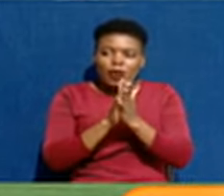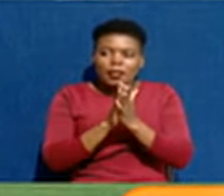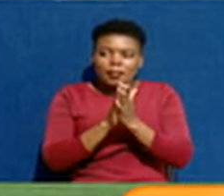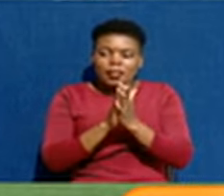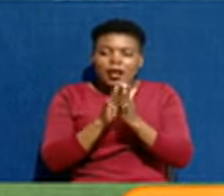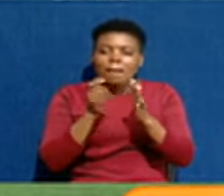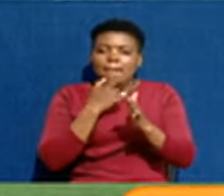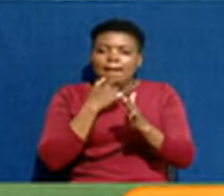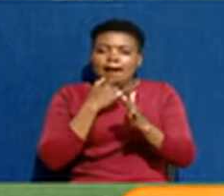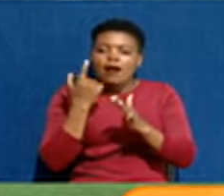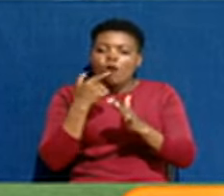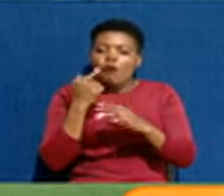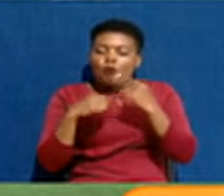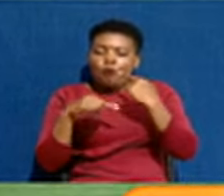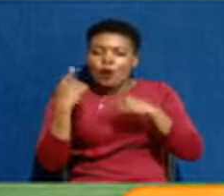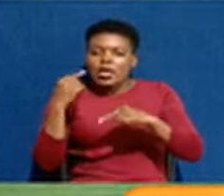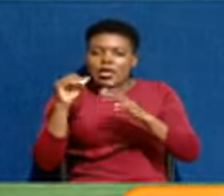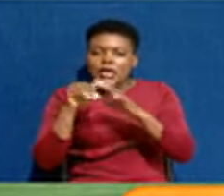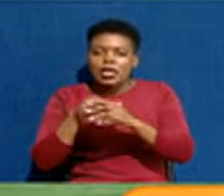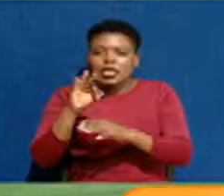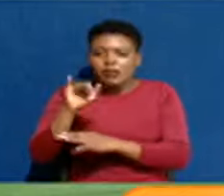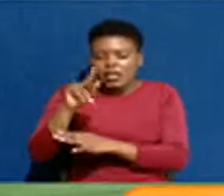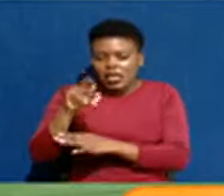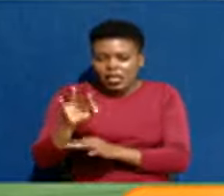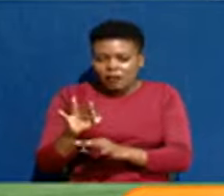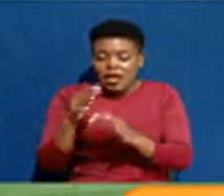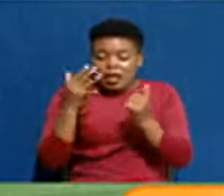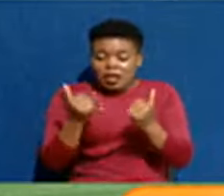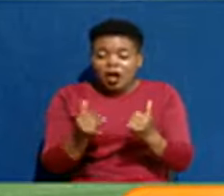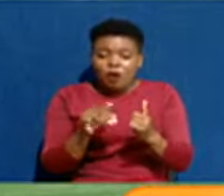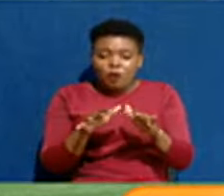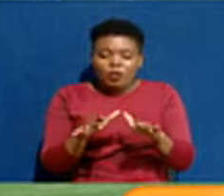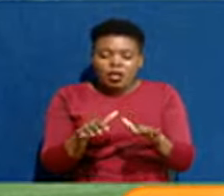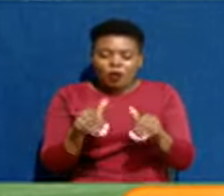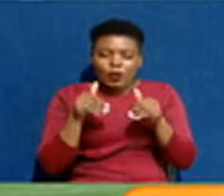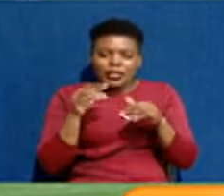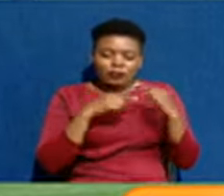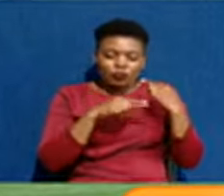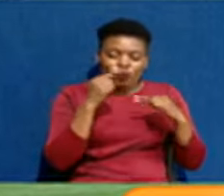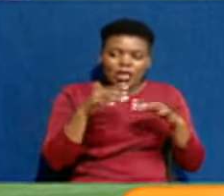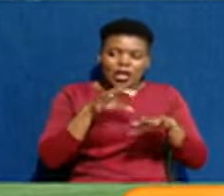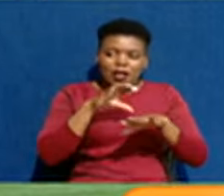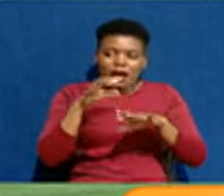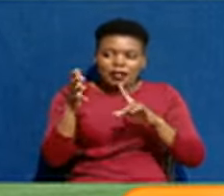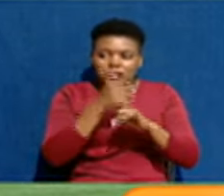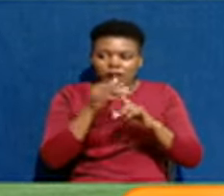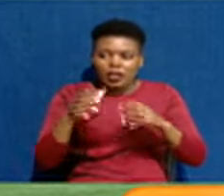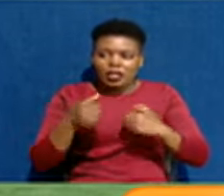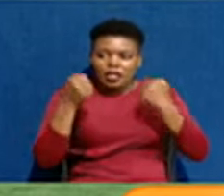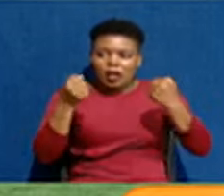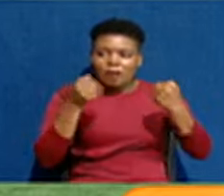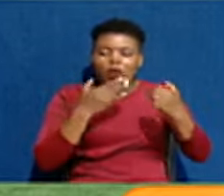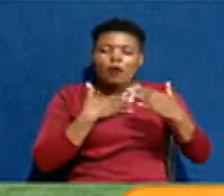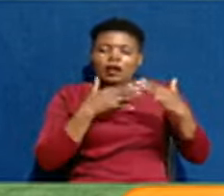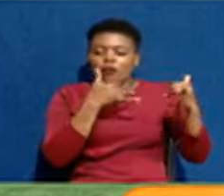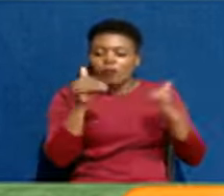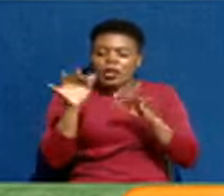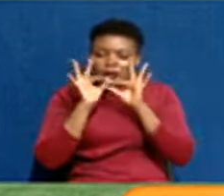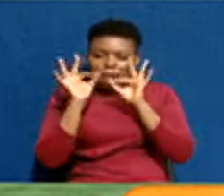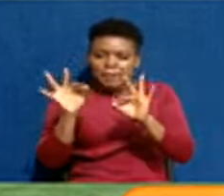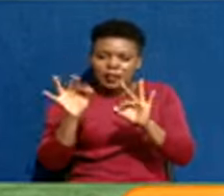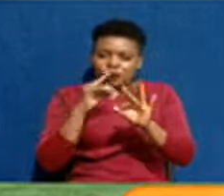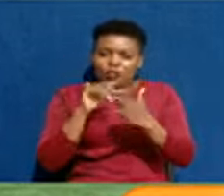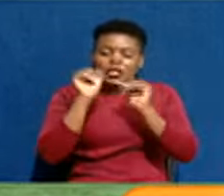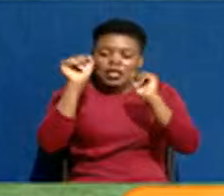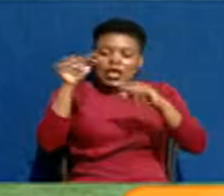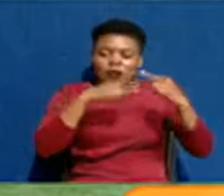League. Coach Tomas Truch says the cup is the only redemption for his team, and they have to be at their best to beat their opponents. Leopards are 8th in the Premier